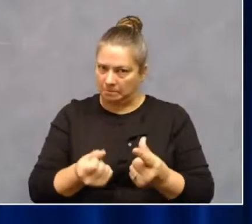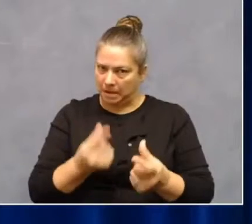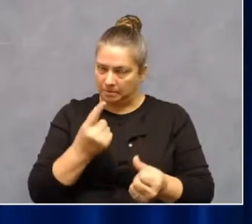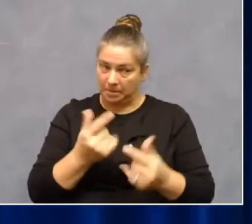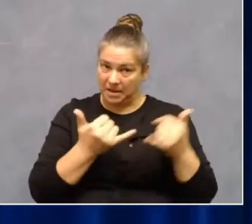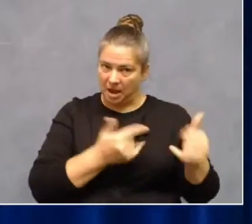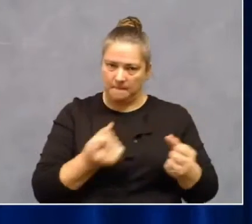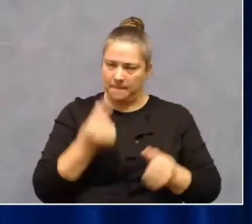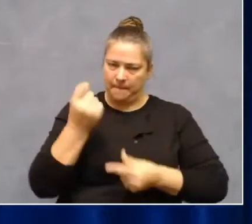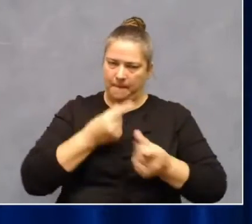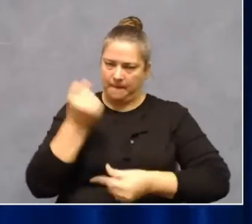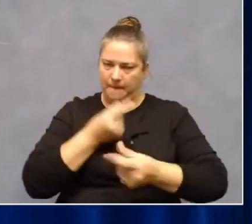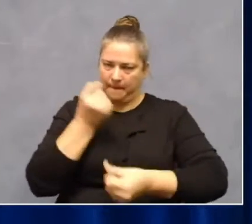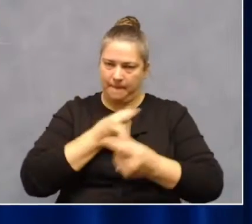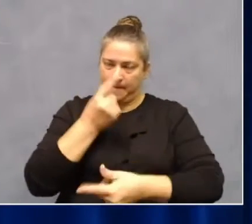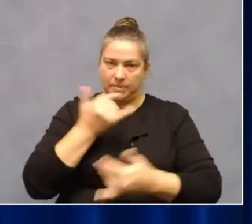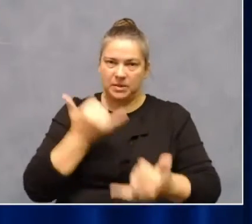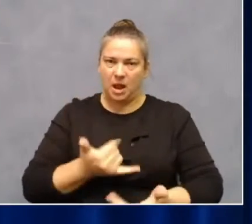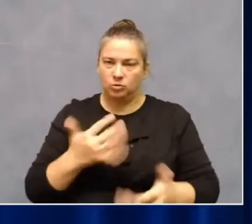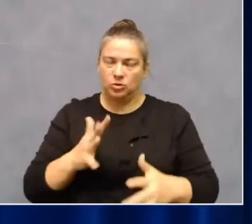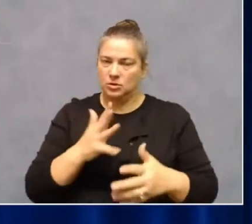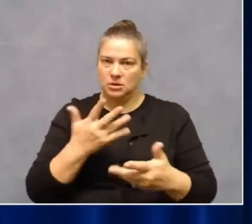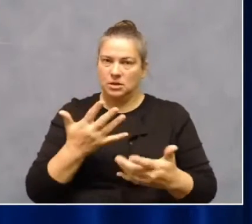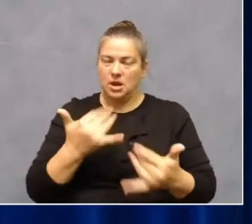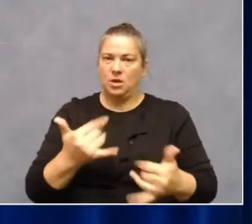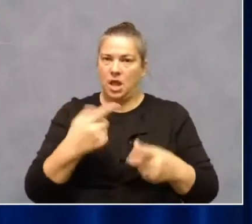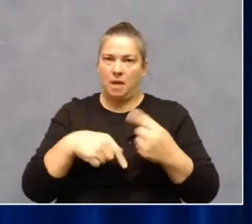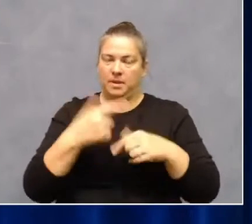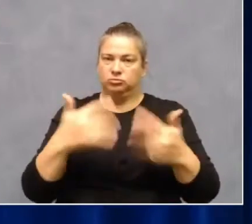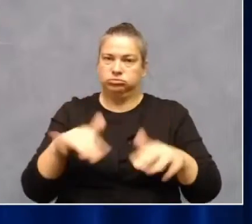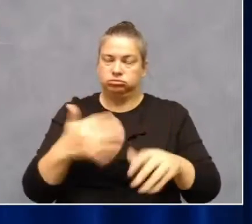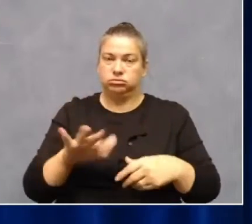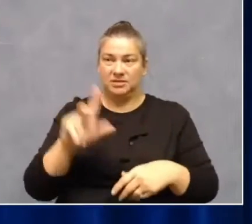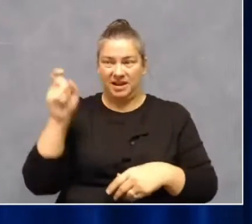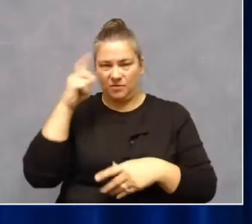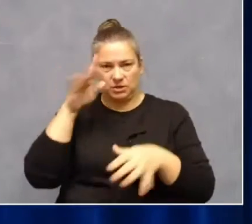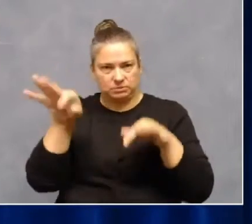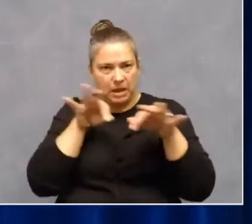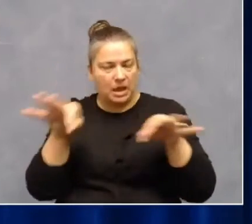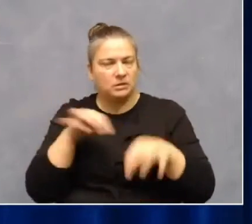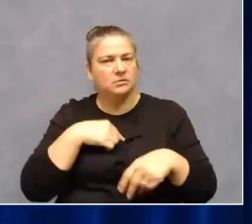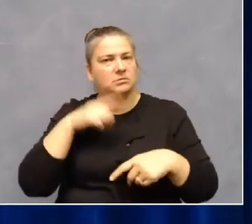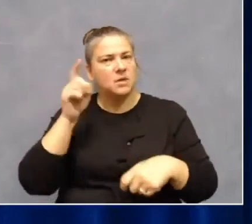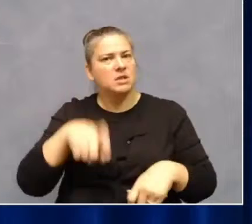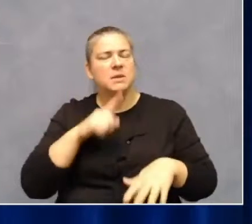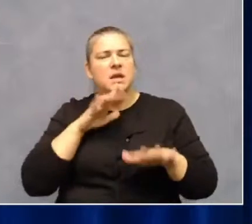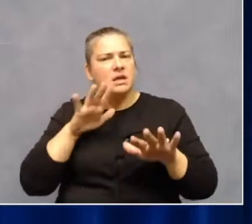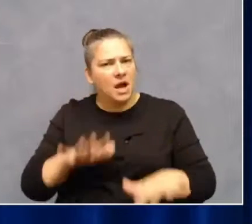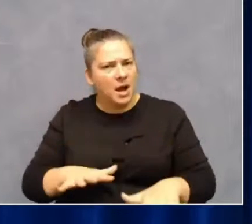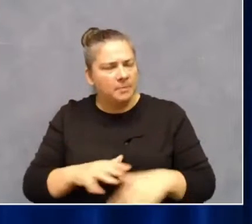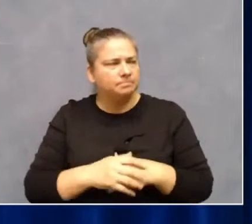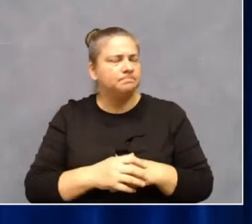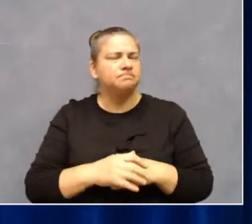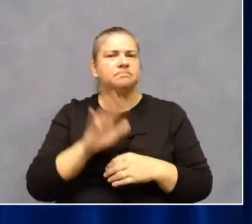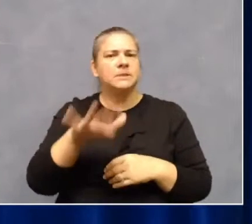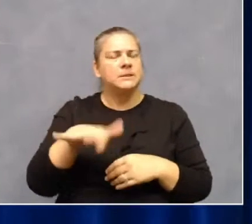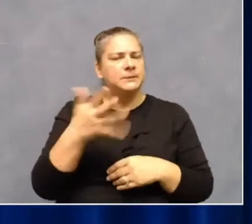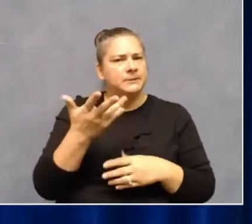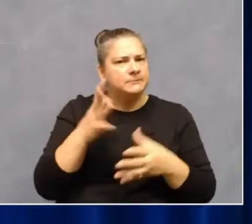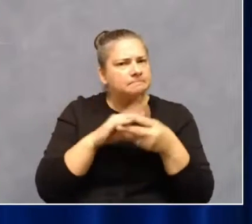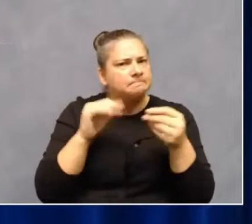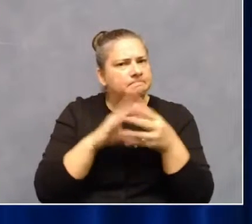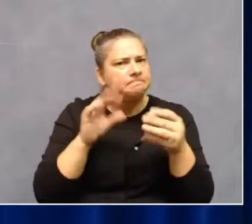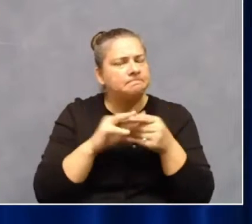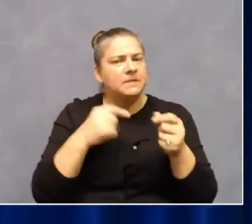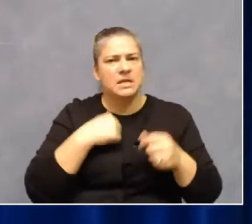crisis communication, we're really supposed to be clear and calm and consistent and constructive. We're not supposed to be sensational. We're supposed